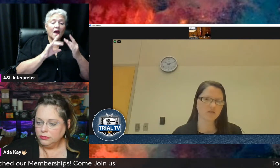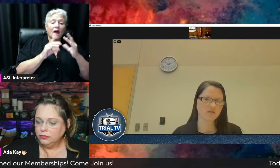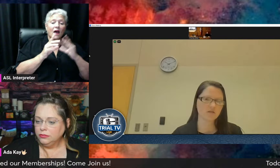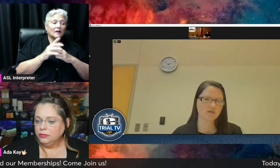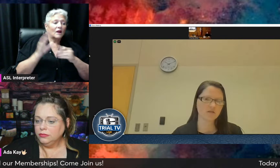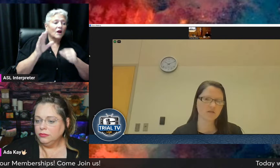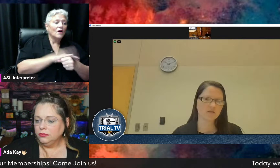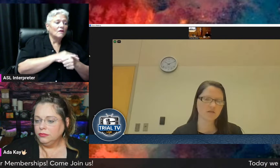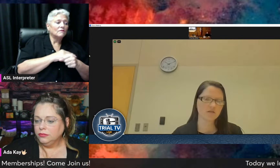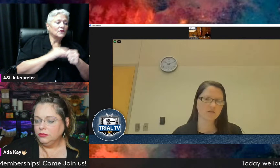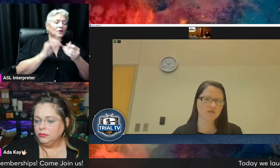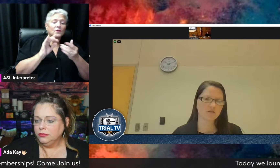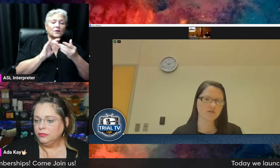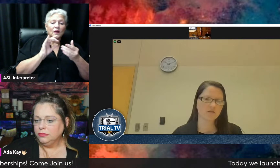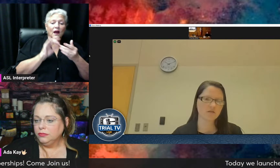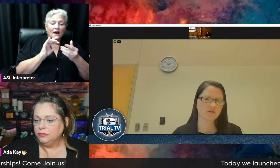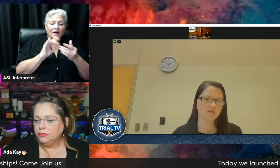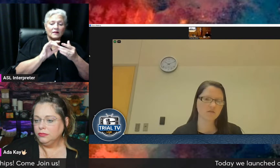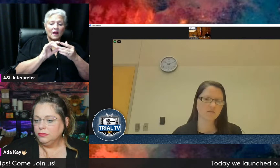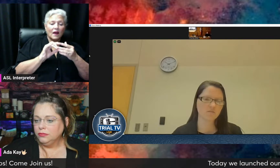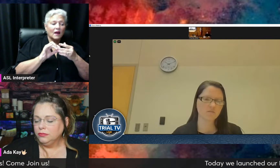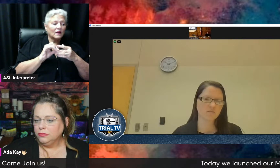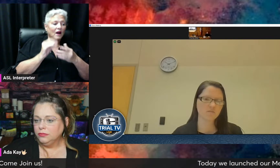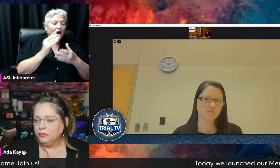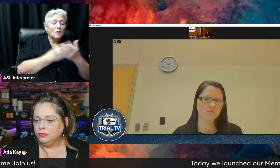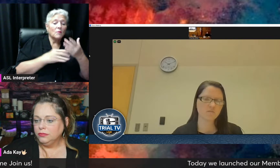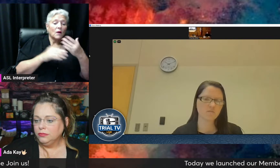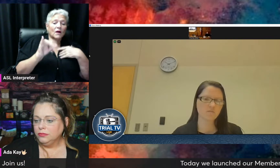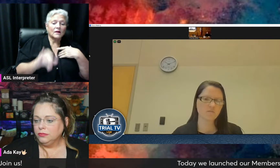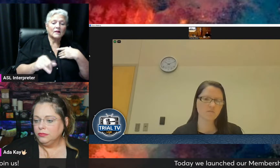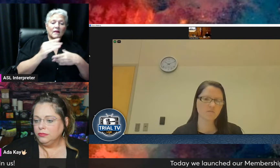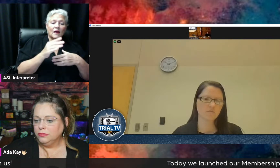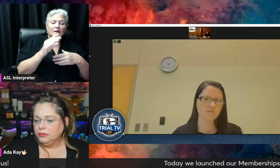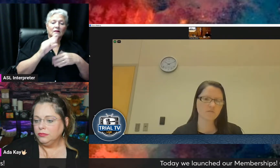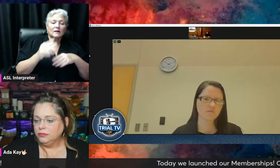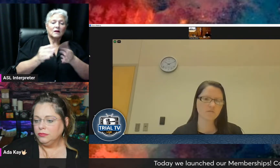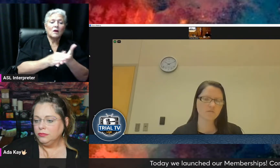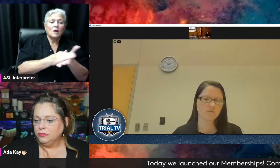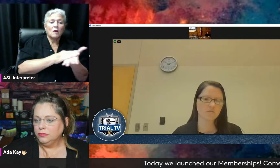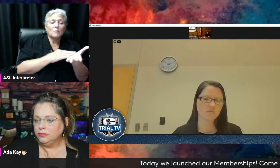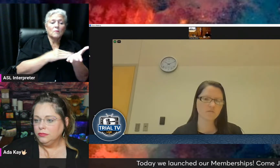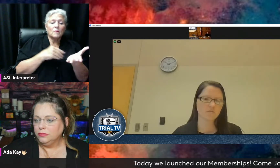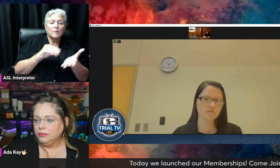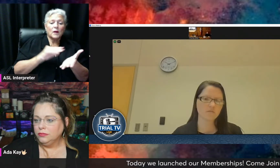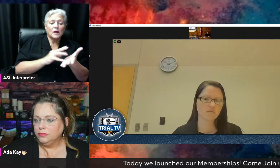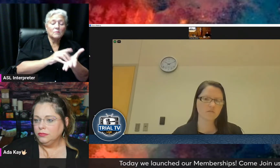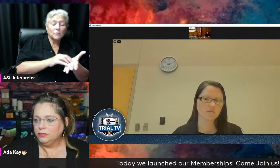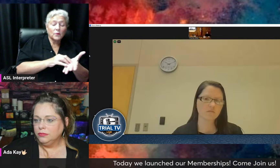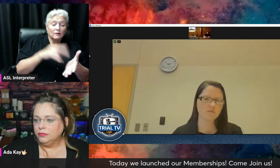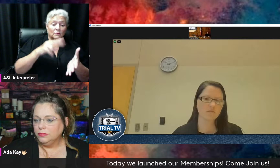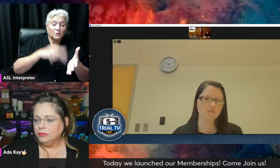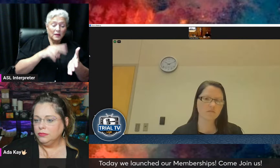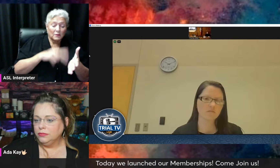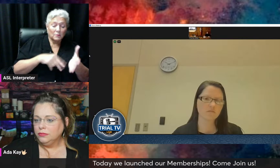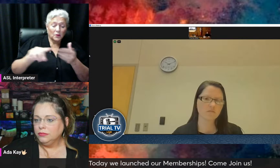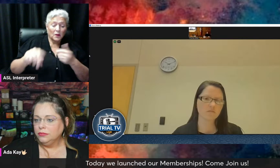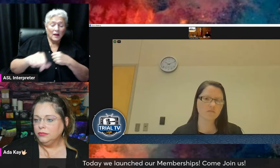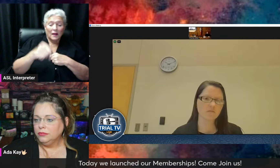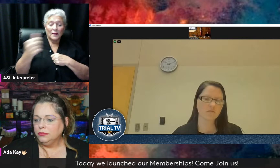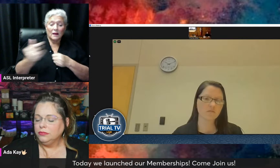Okay. Were portions of this palm print readable and other portions were not readable?